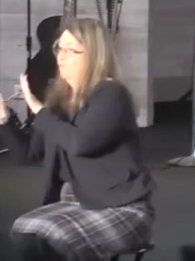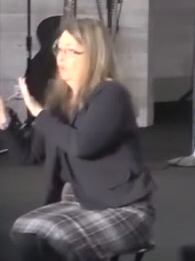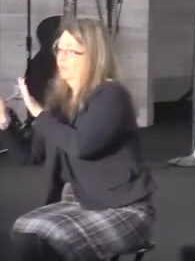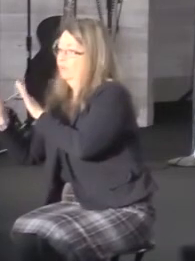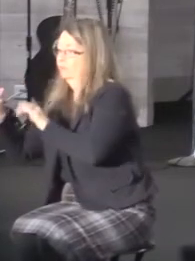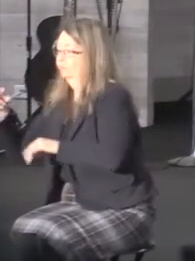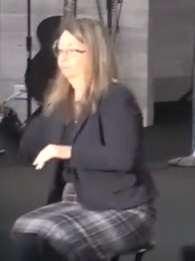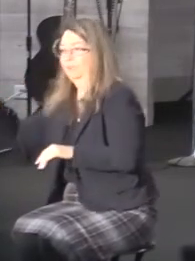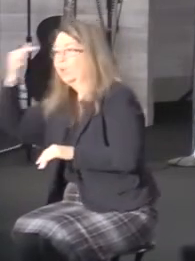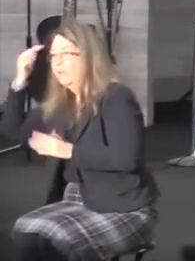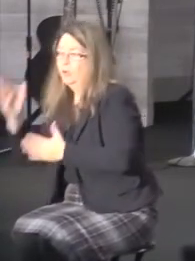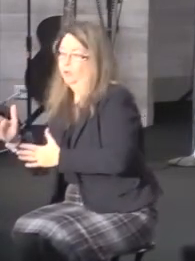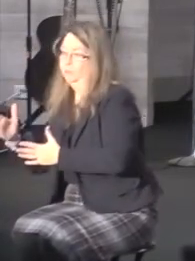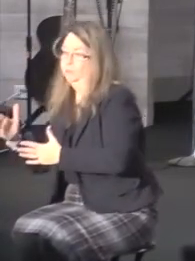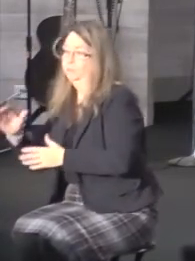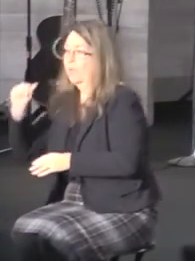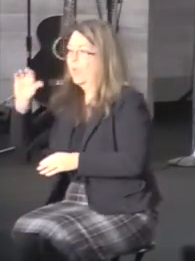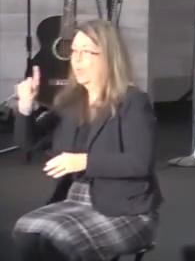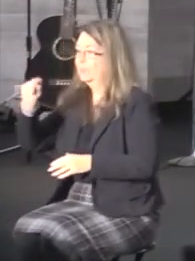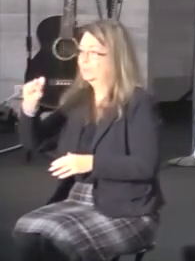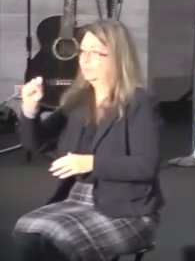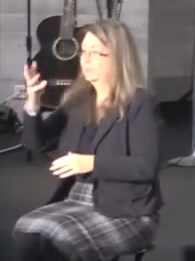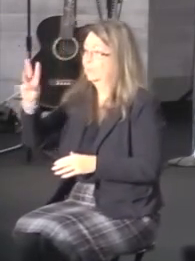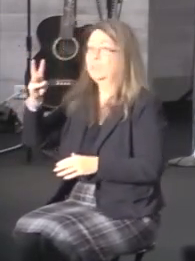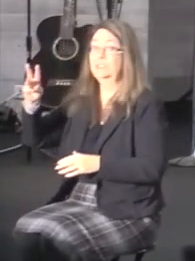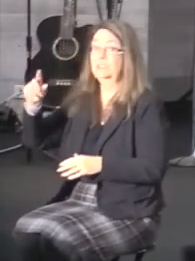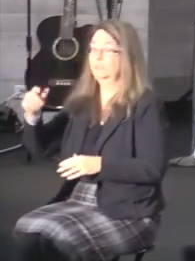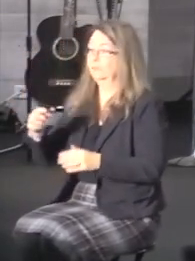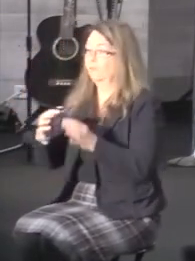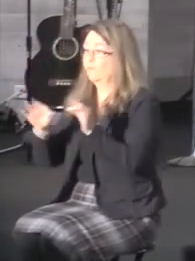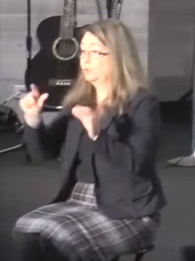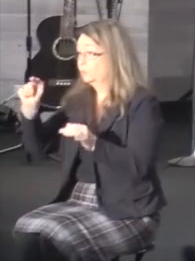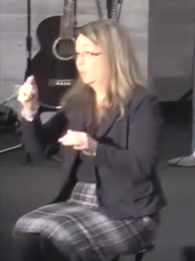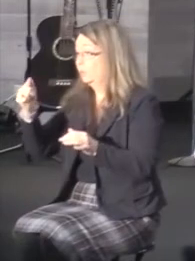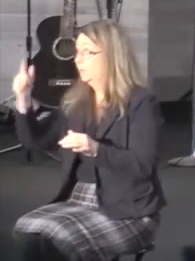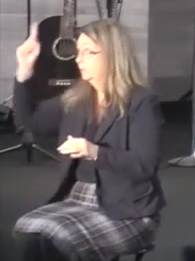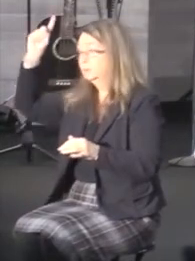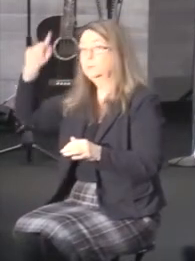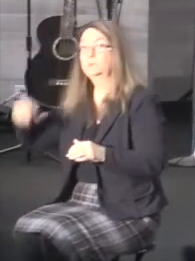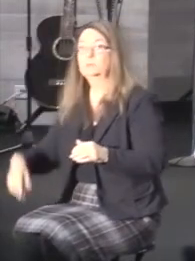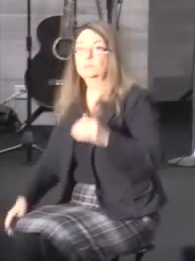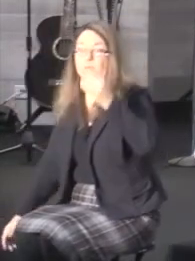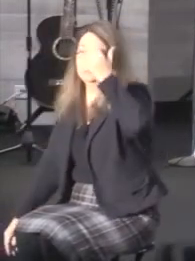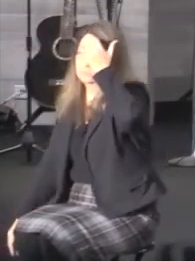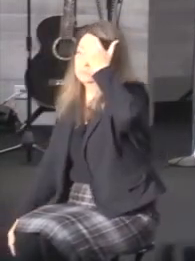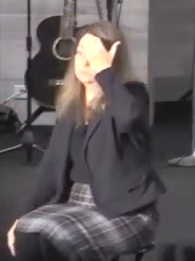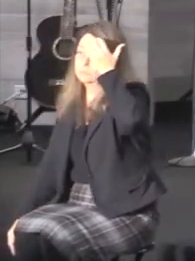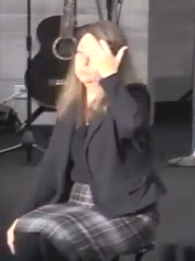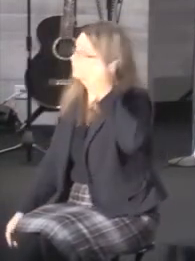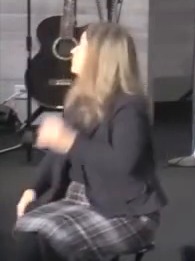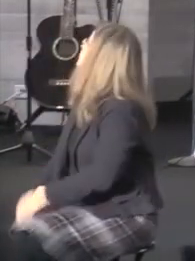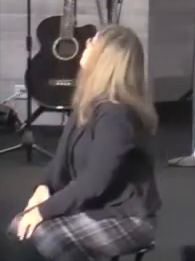in Acts 16:21. It says, they, speaking of Paul, advocate customs that are not lawful for